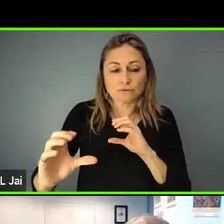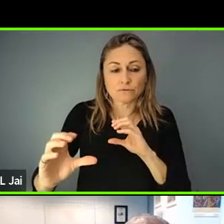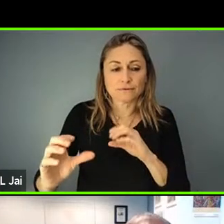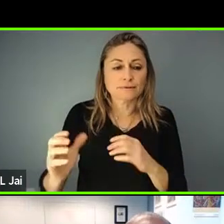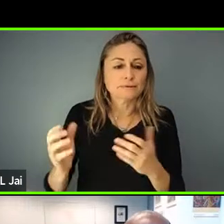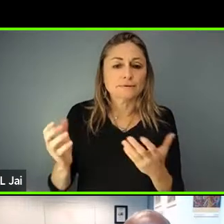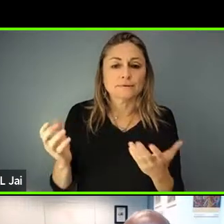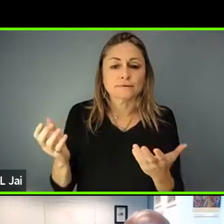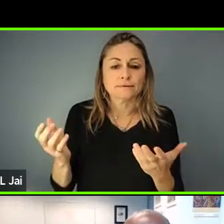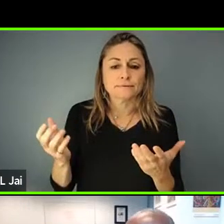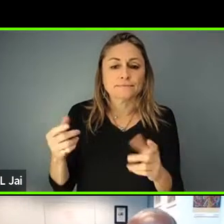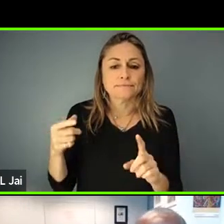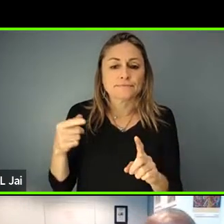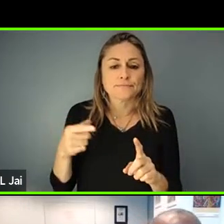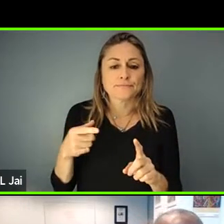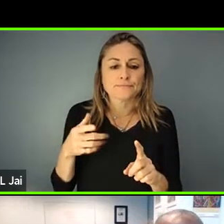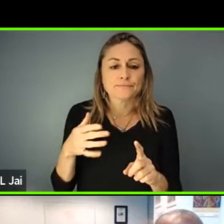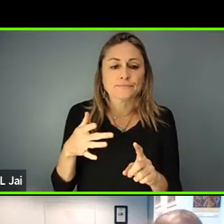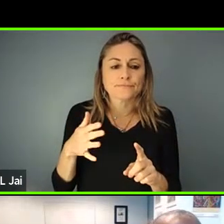able to